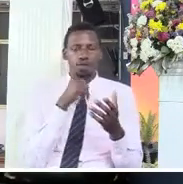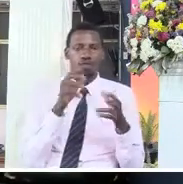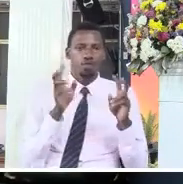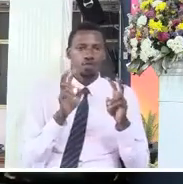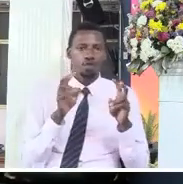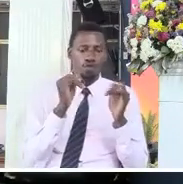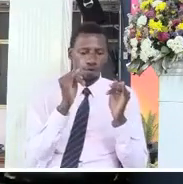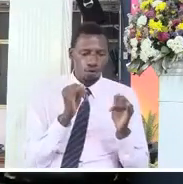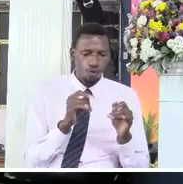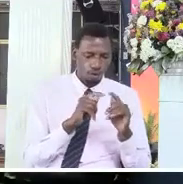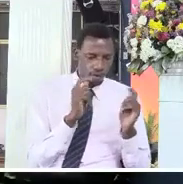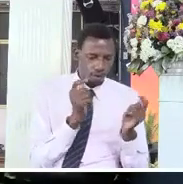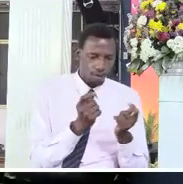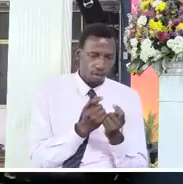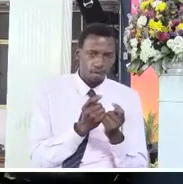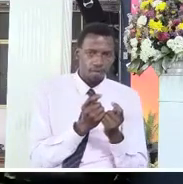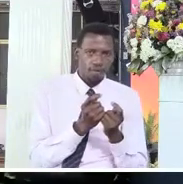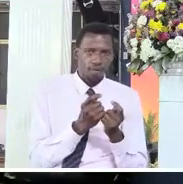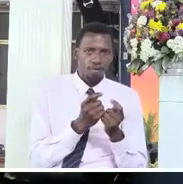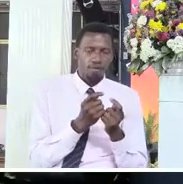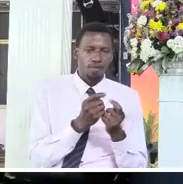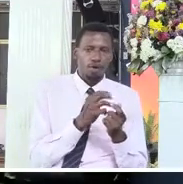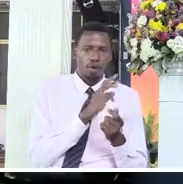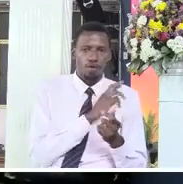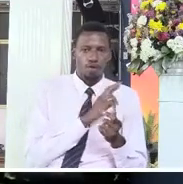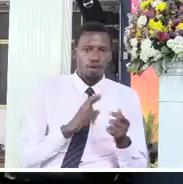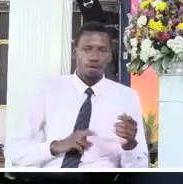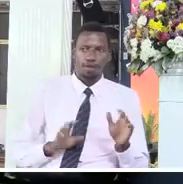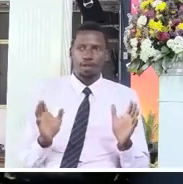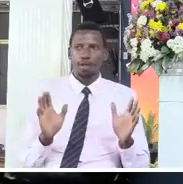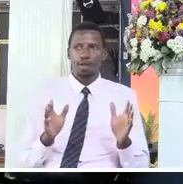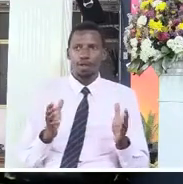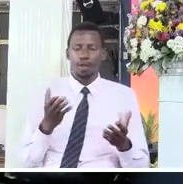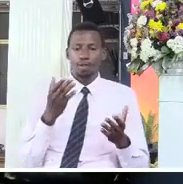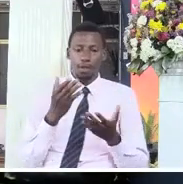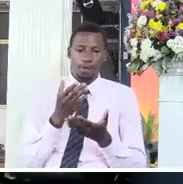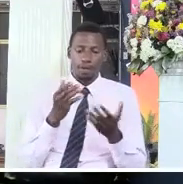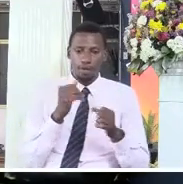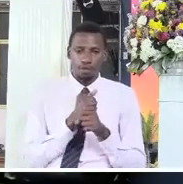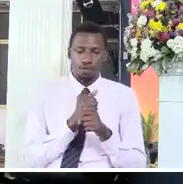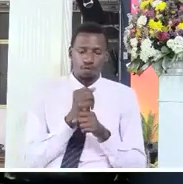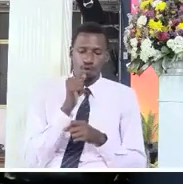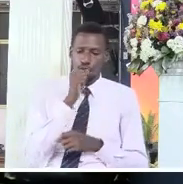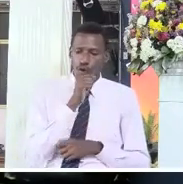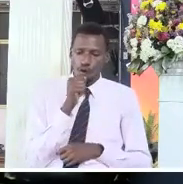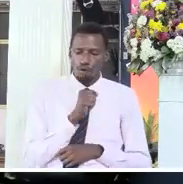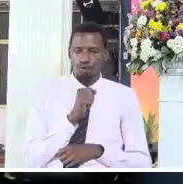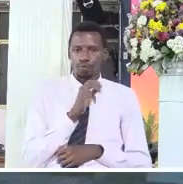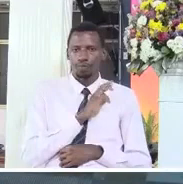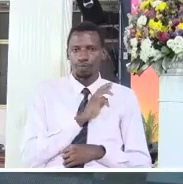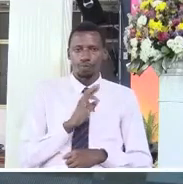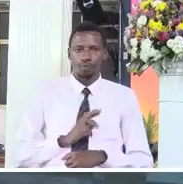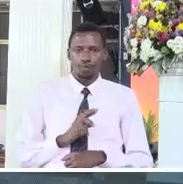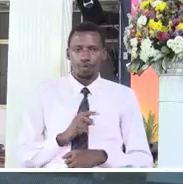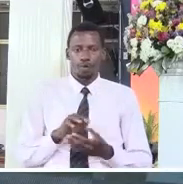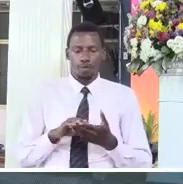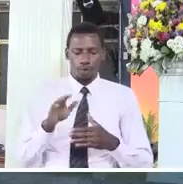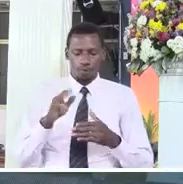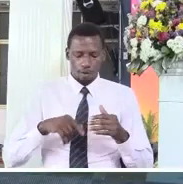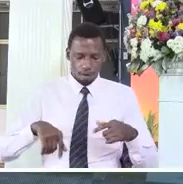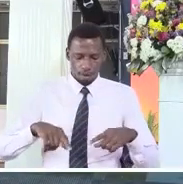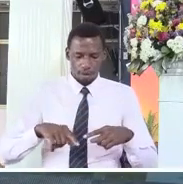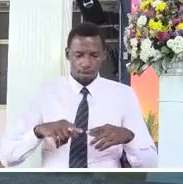religion. They are probably doing old religion more than we are doing. But how can we as New